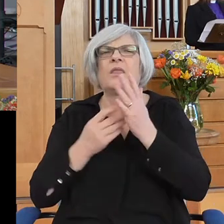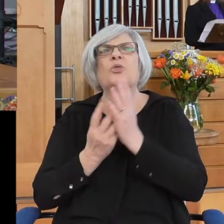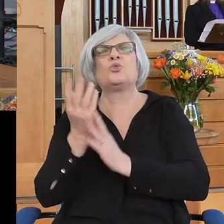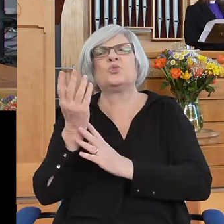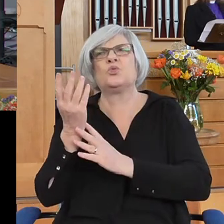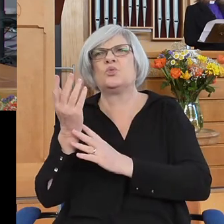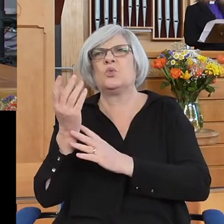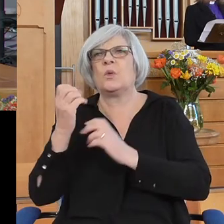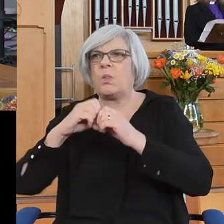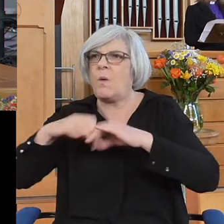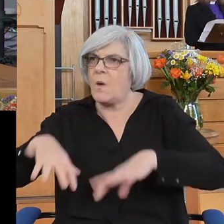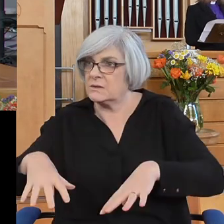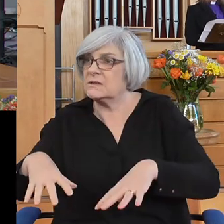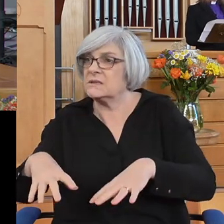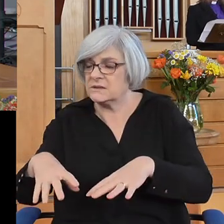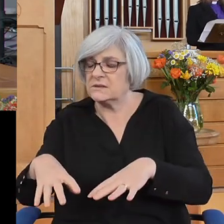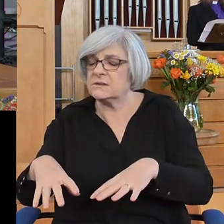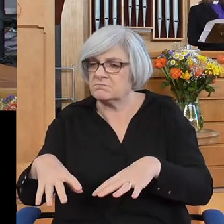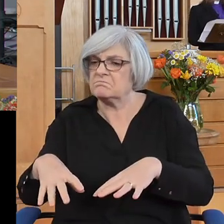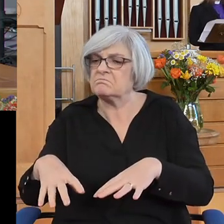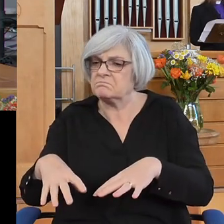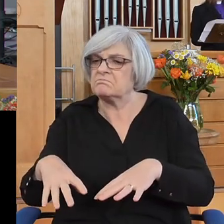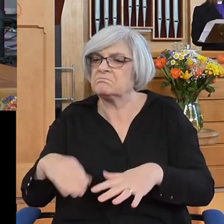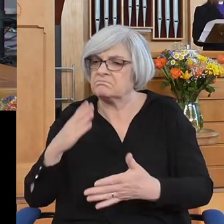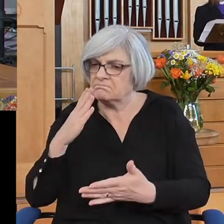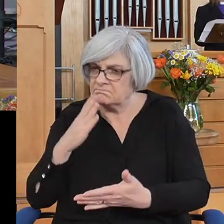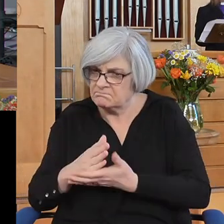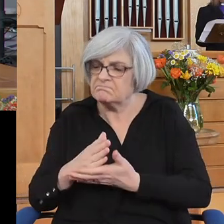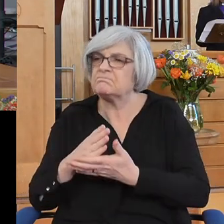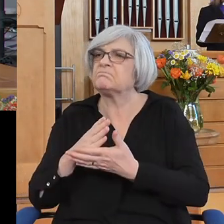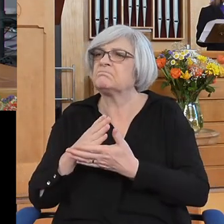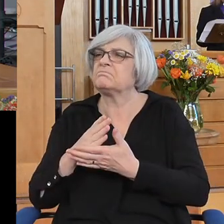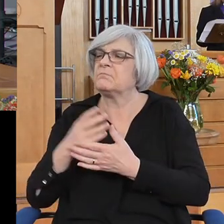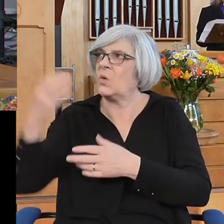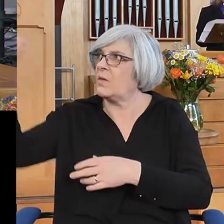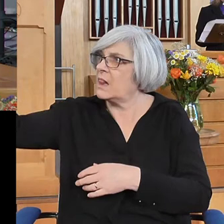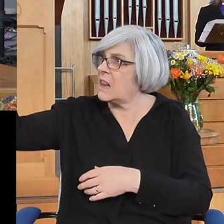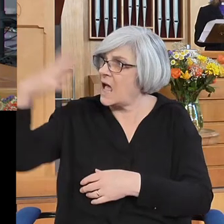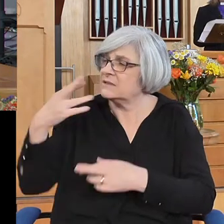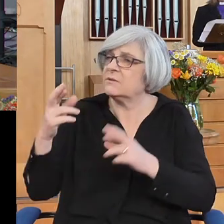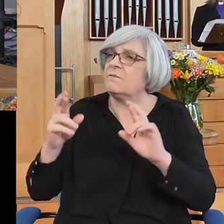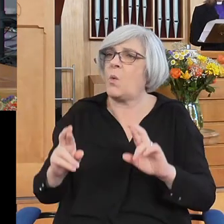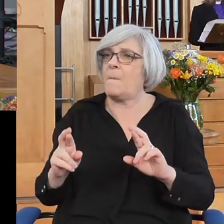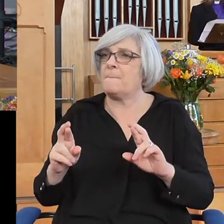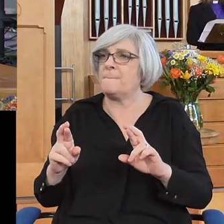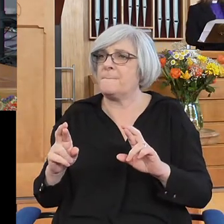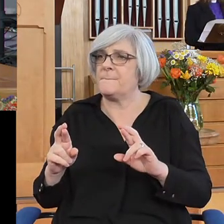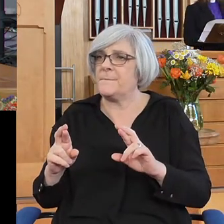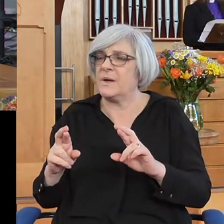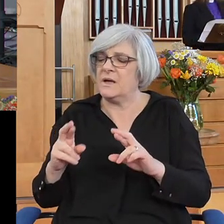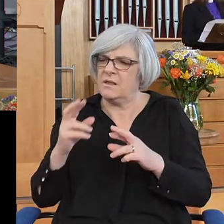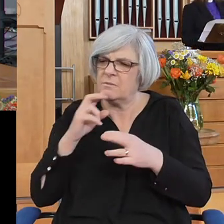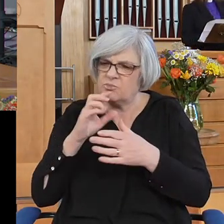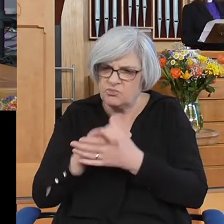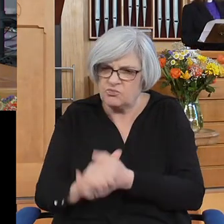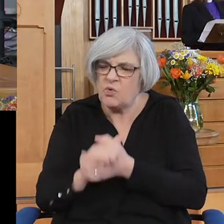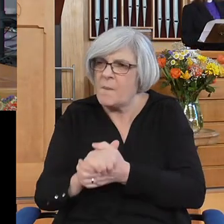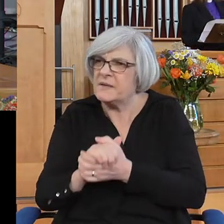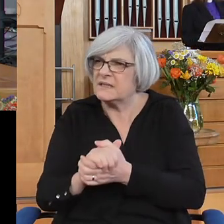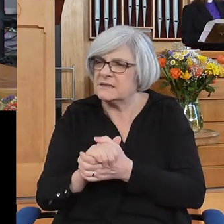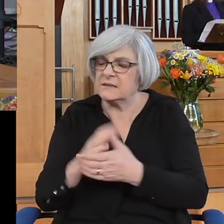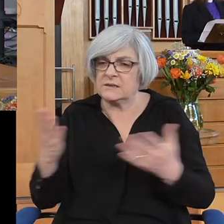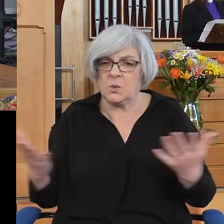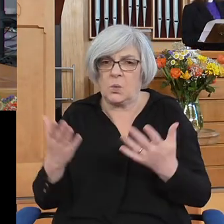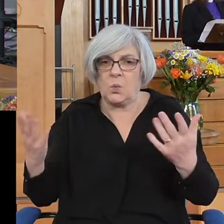such loss is the light of hope, the promise that where